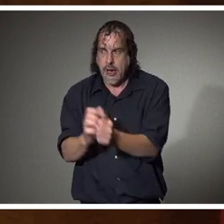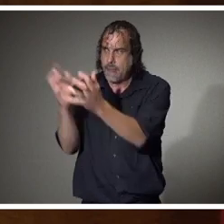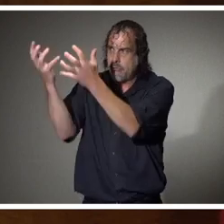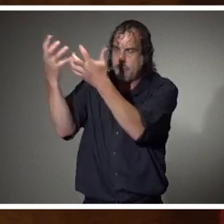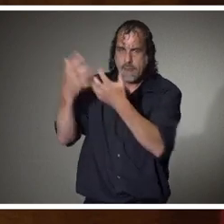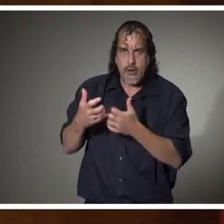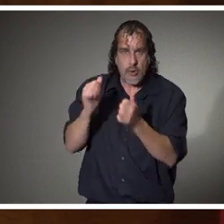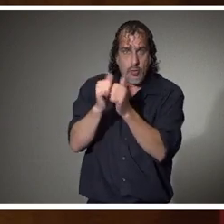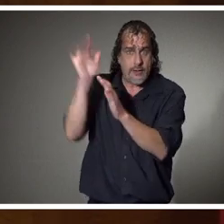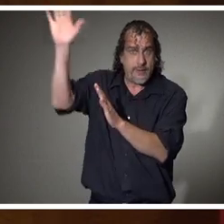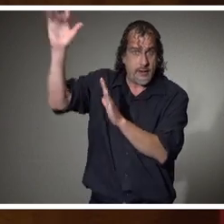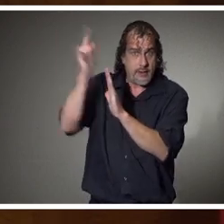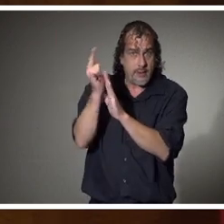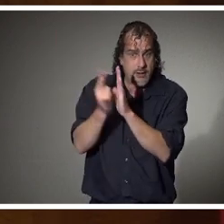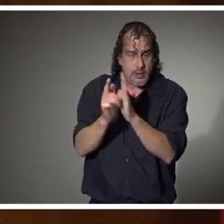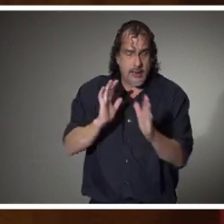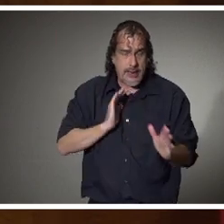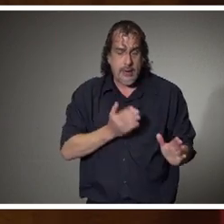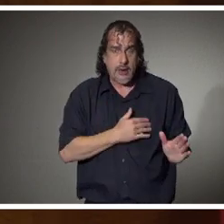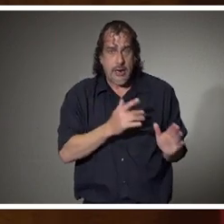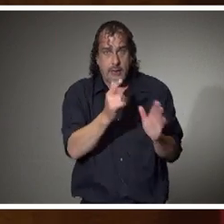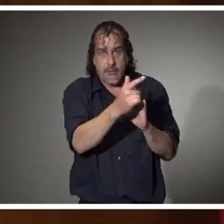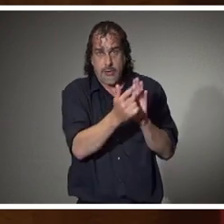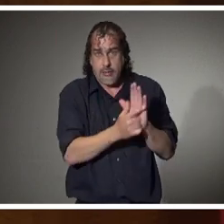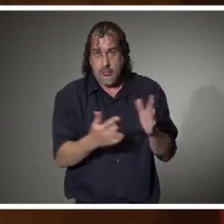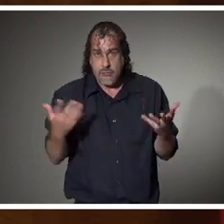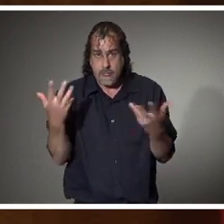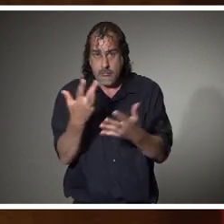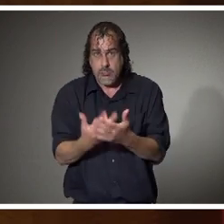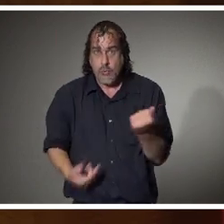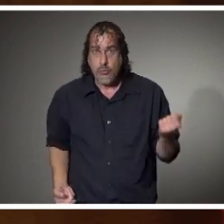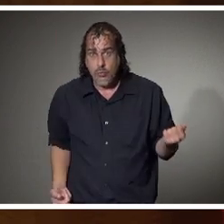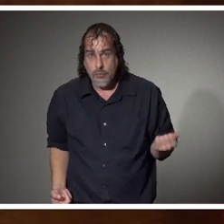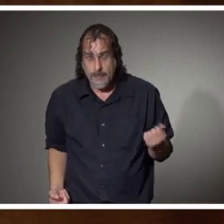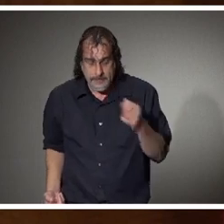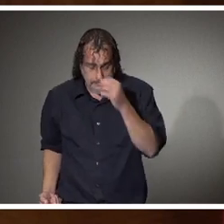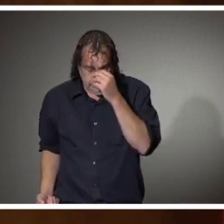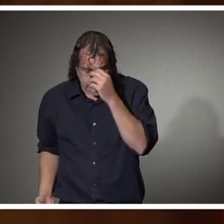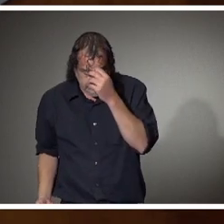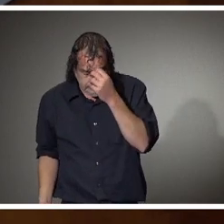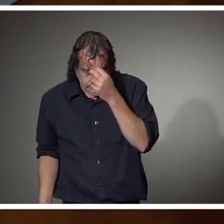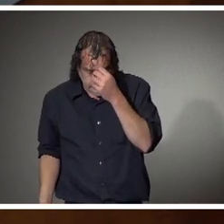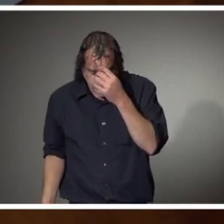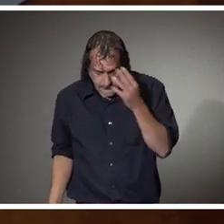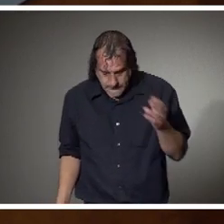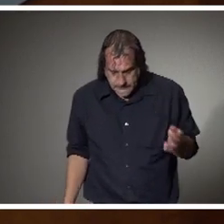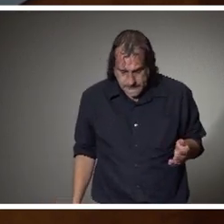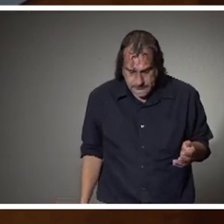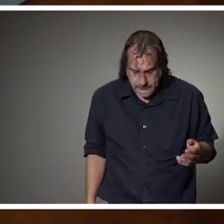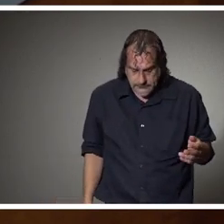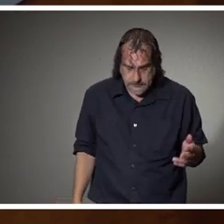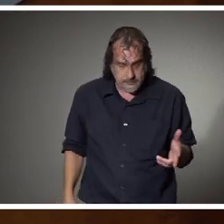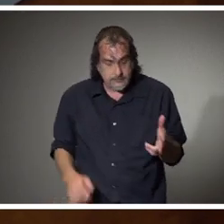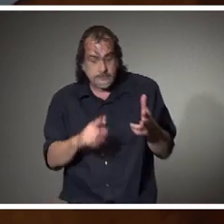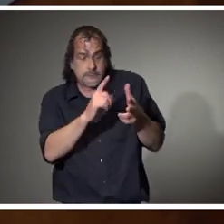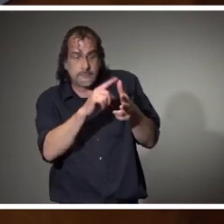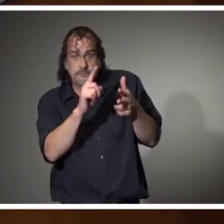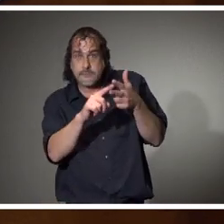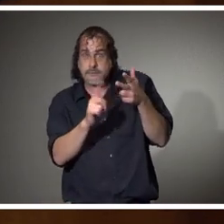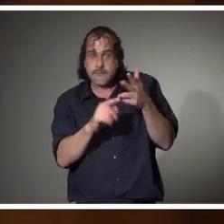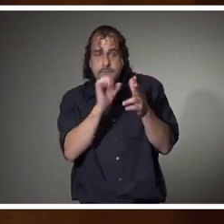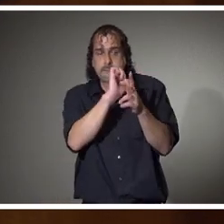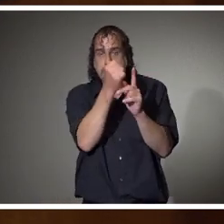the statute and the guidance, which is critically important. And those three scenarios where that has been the